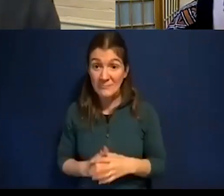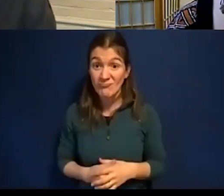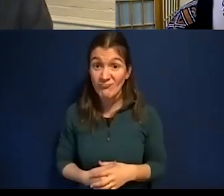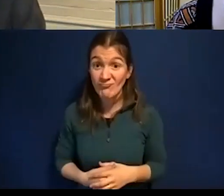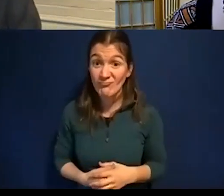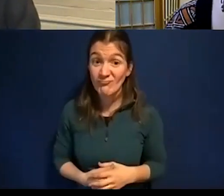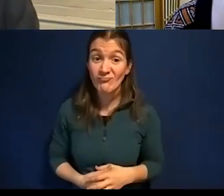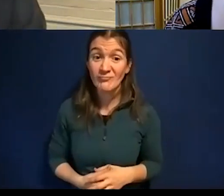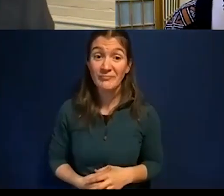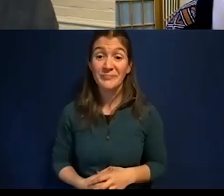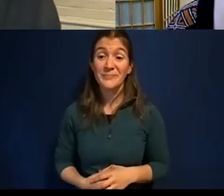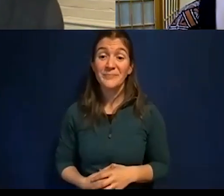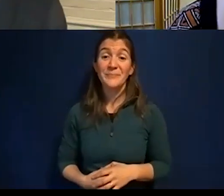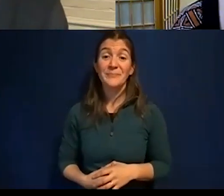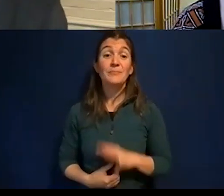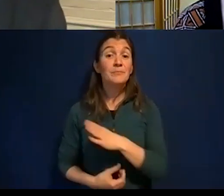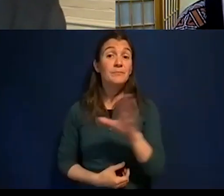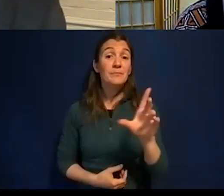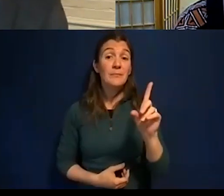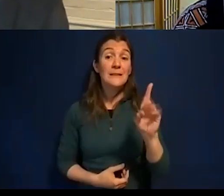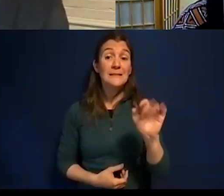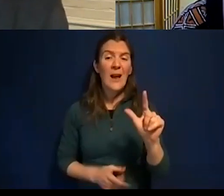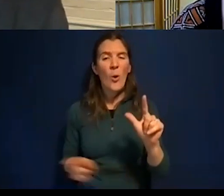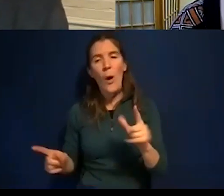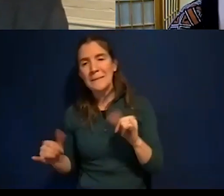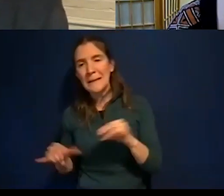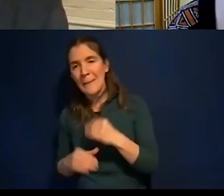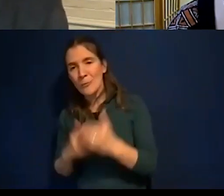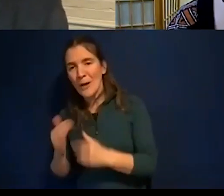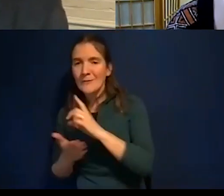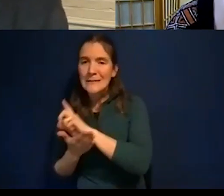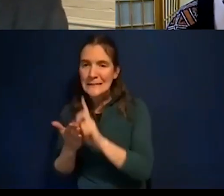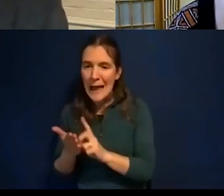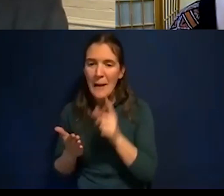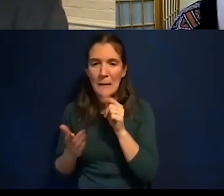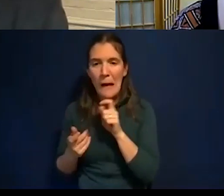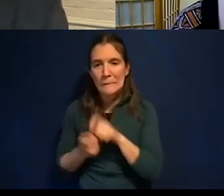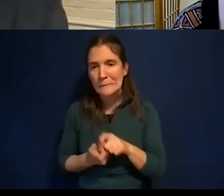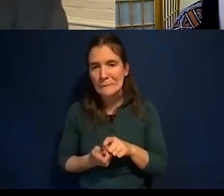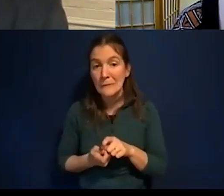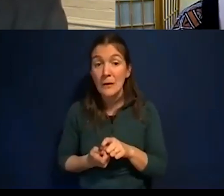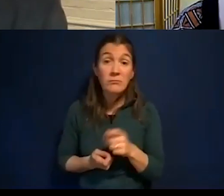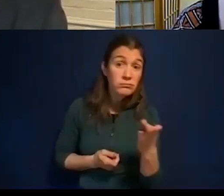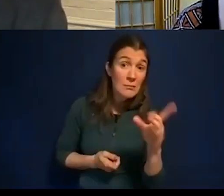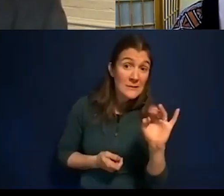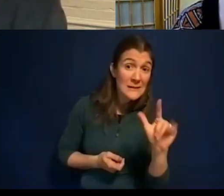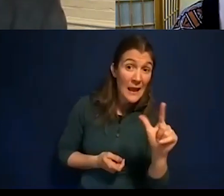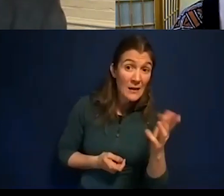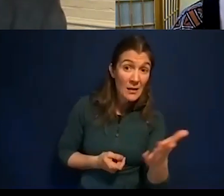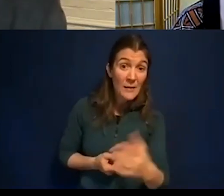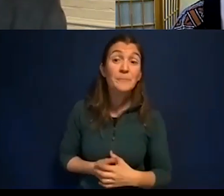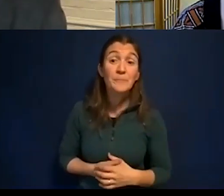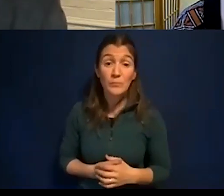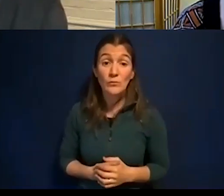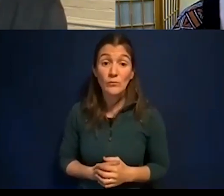So, again, you're still in the process of designing it, so I can't give specifics. Very good, okay.